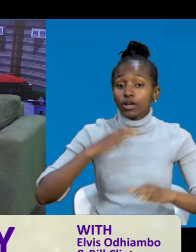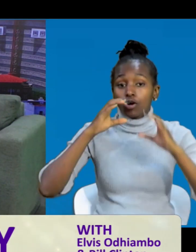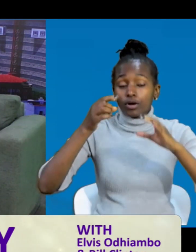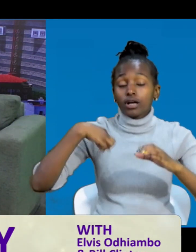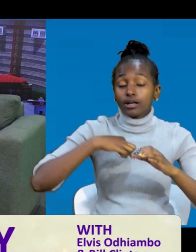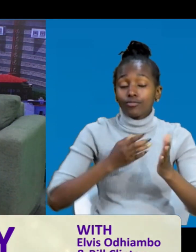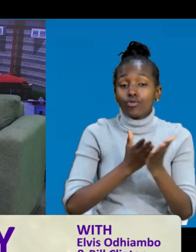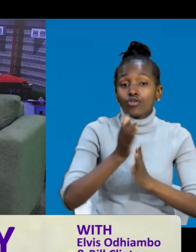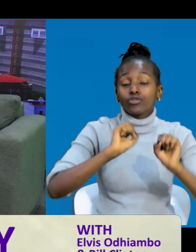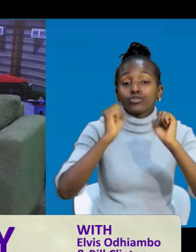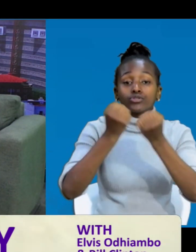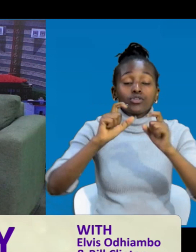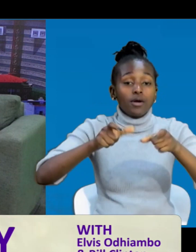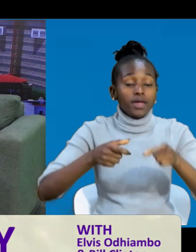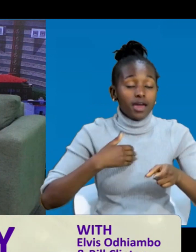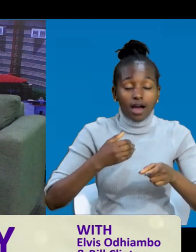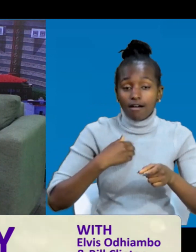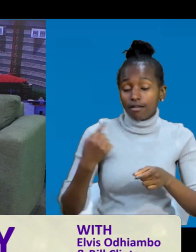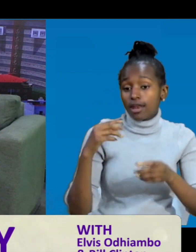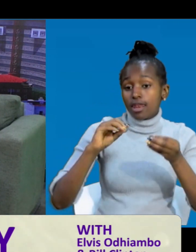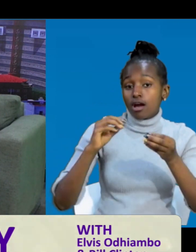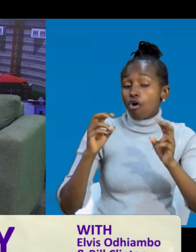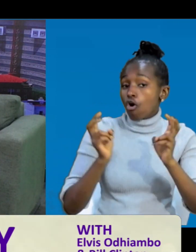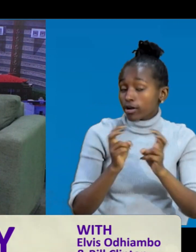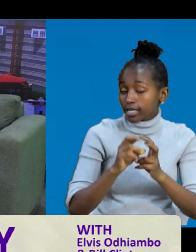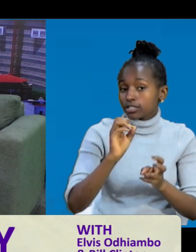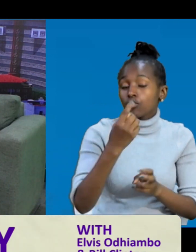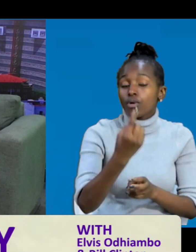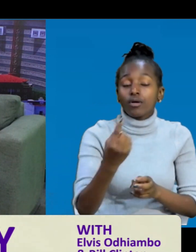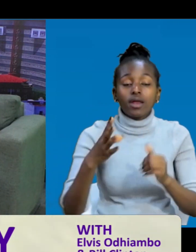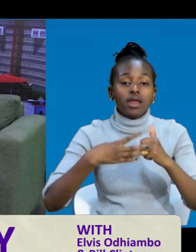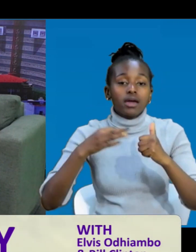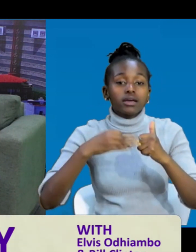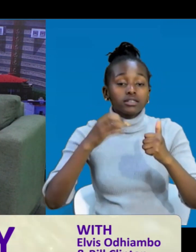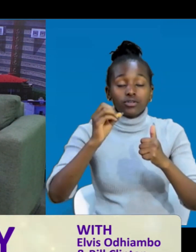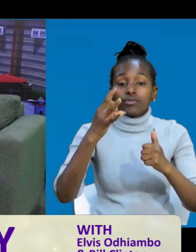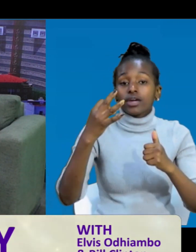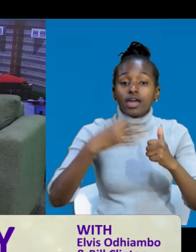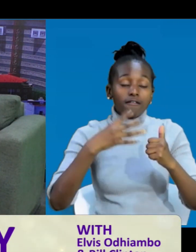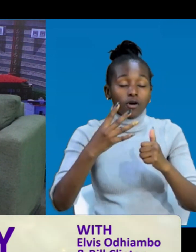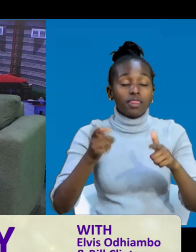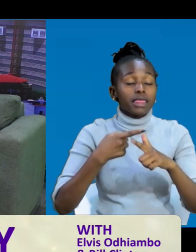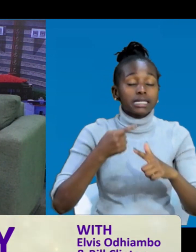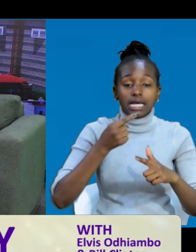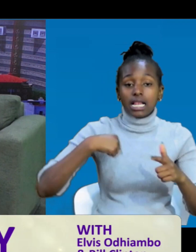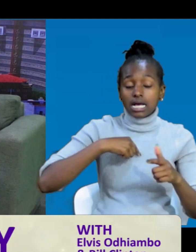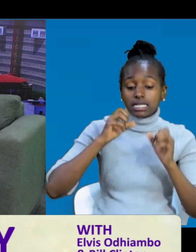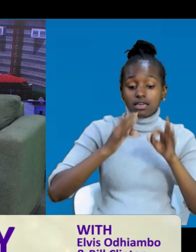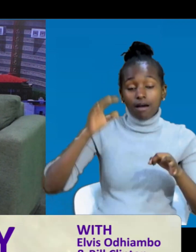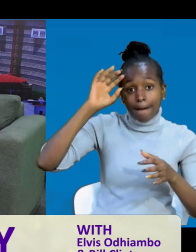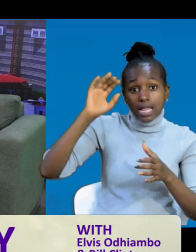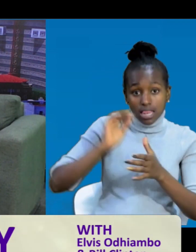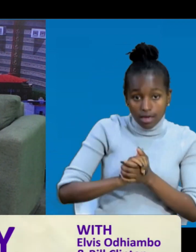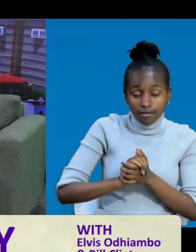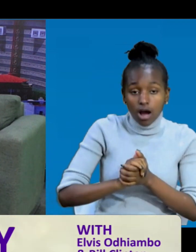Remember, 0111980384 is our SMS and WhatsApp number. Do you believe Gor Mahia will once again get past